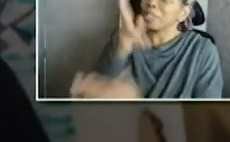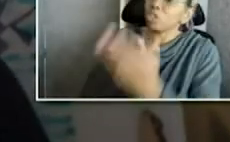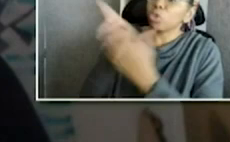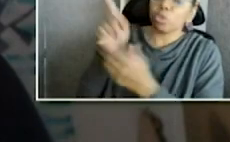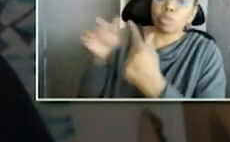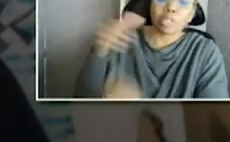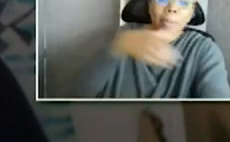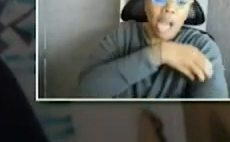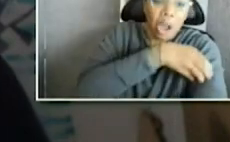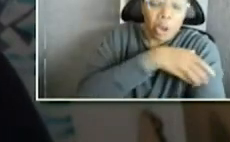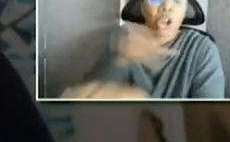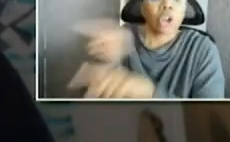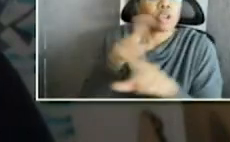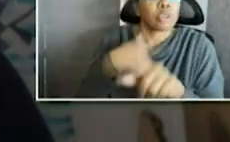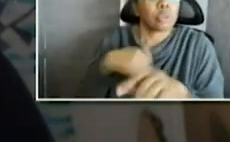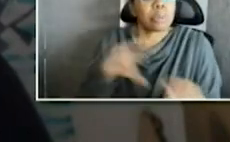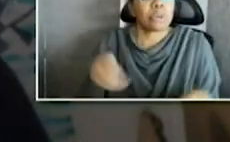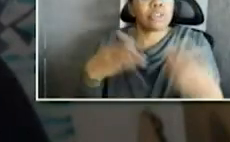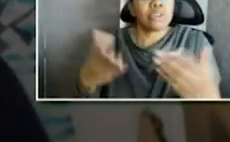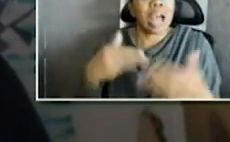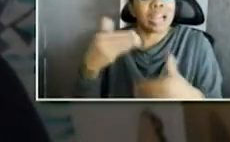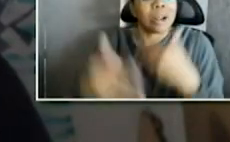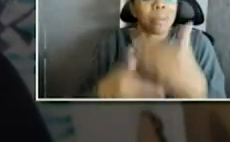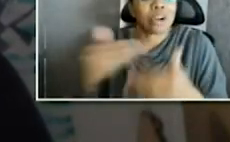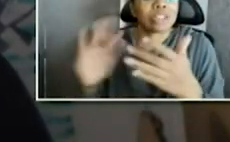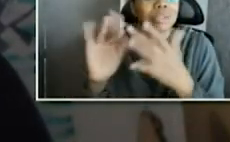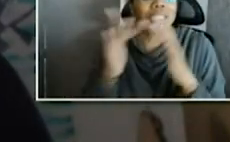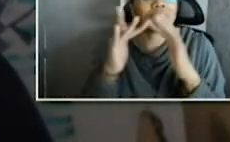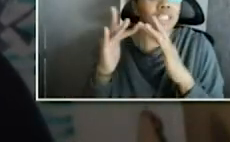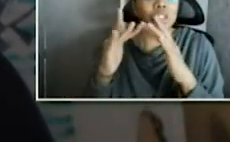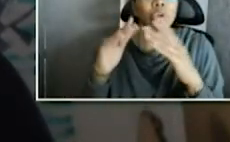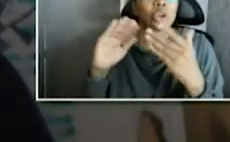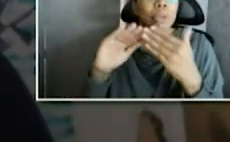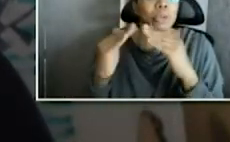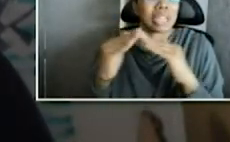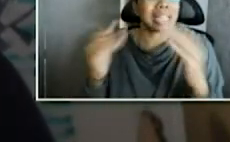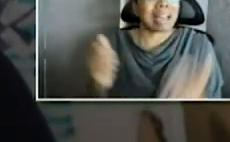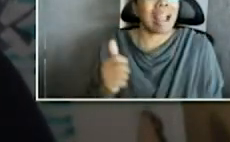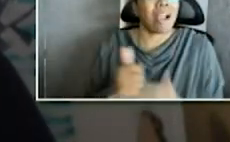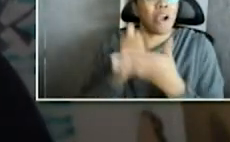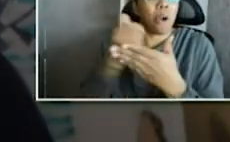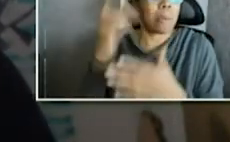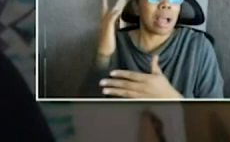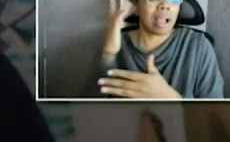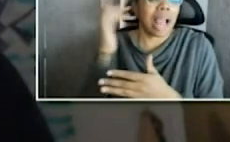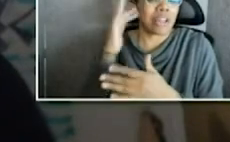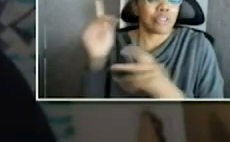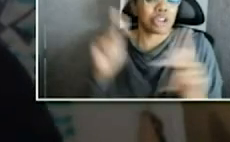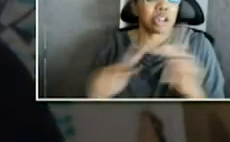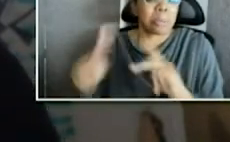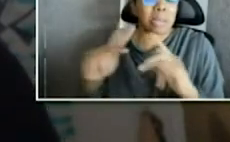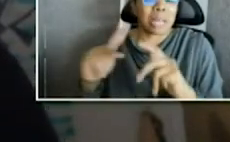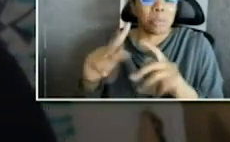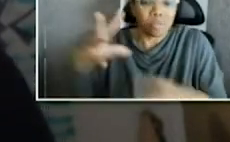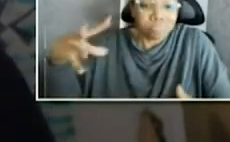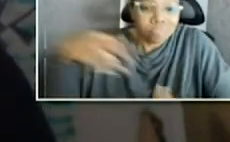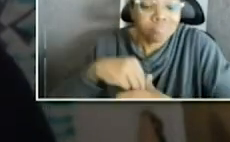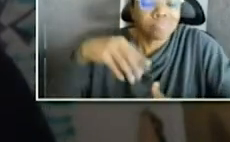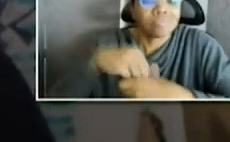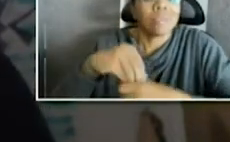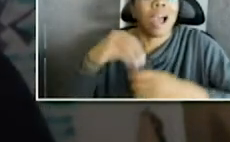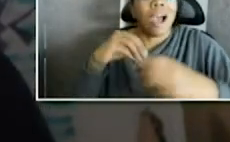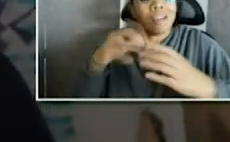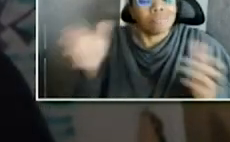progressive digital community to help Californians effectively and courageously engage in politics in their communities. Since